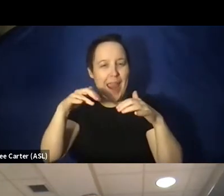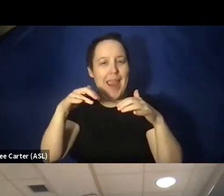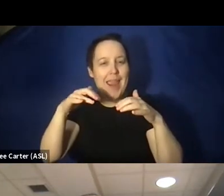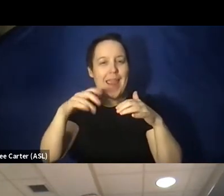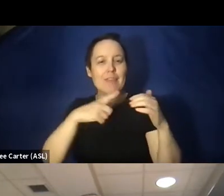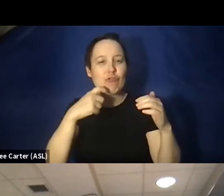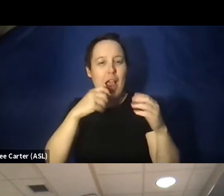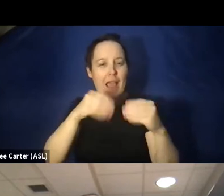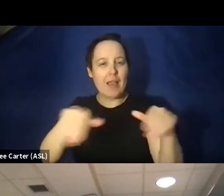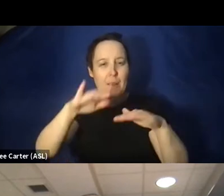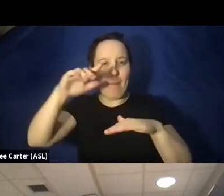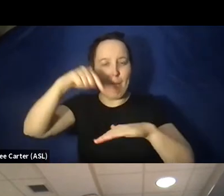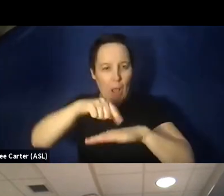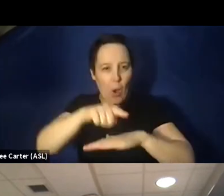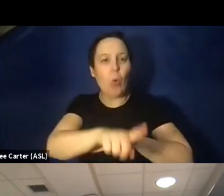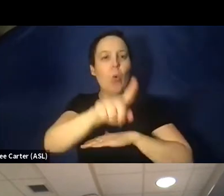dry plains.